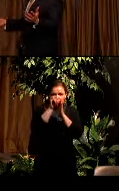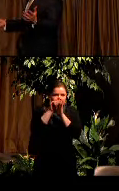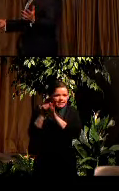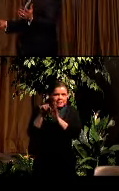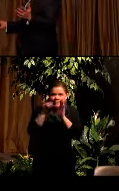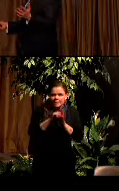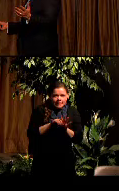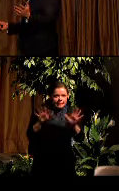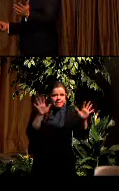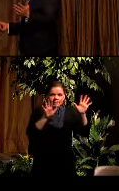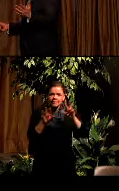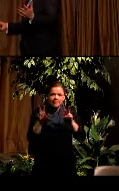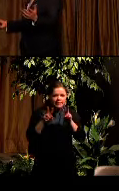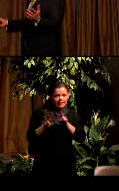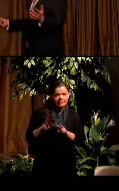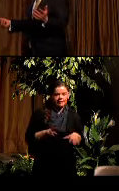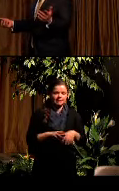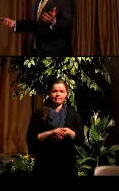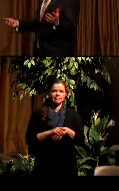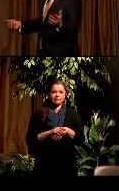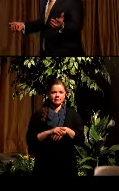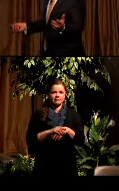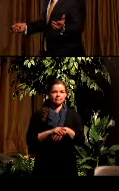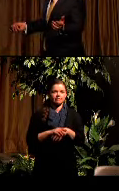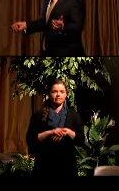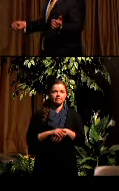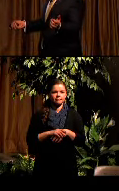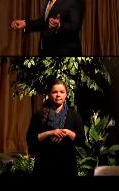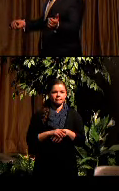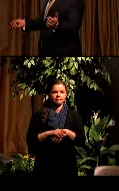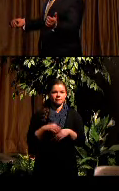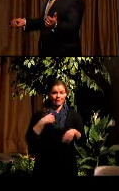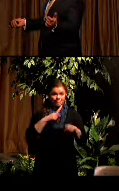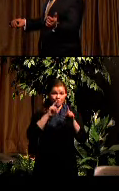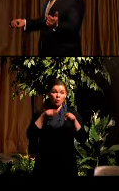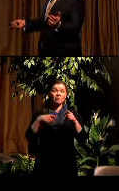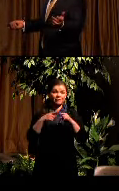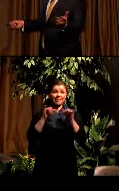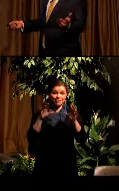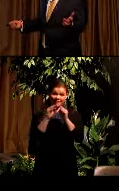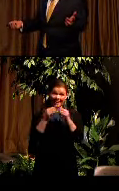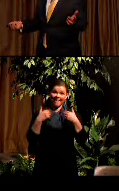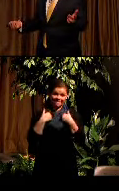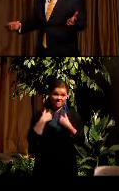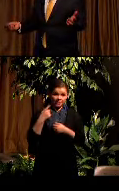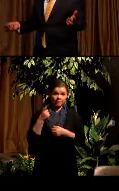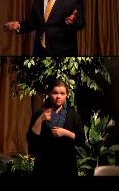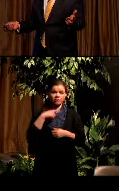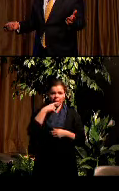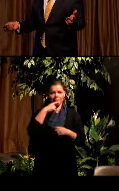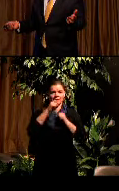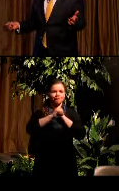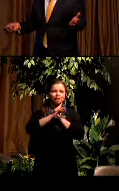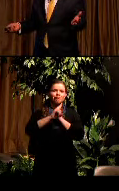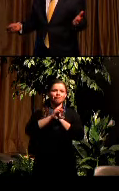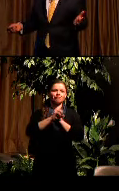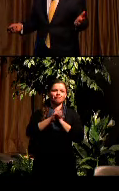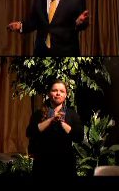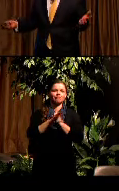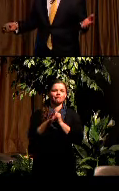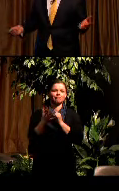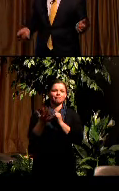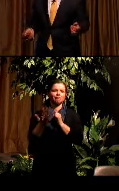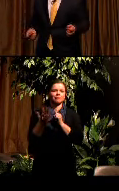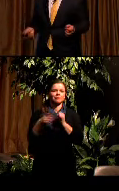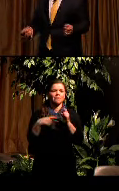back on this in the castle in a public press conference about what the state of the birds in the United States actually is.